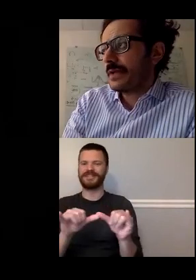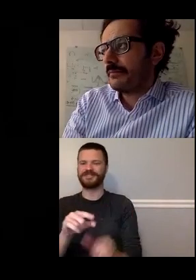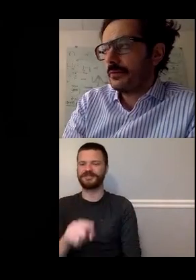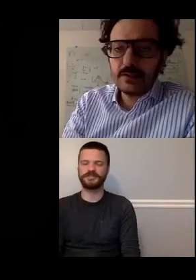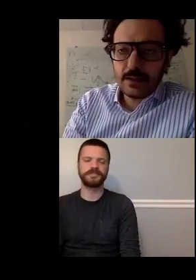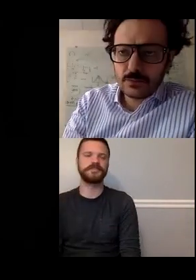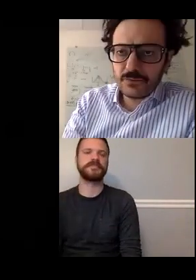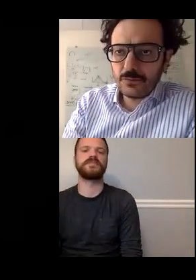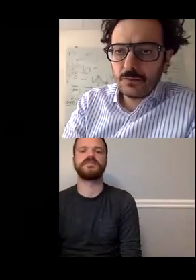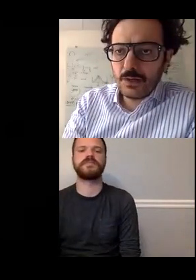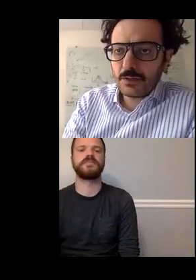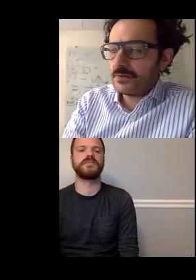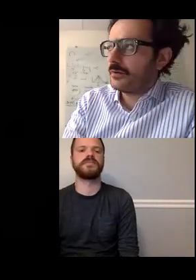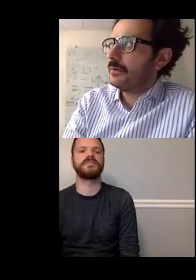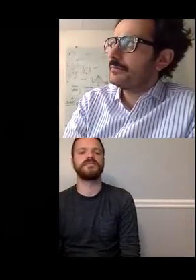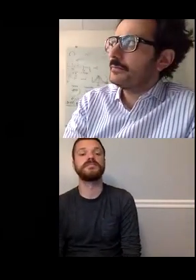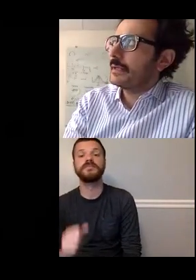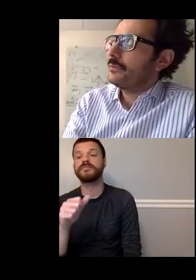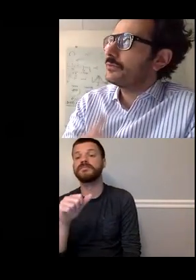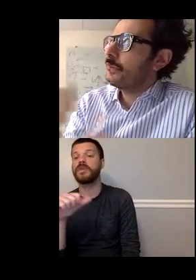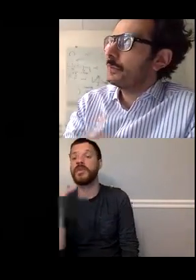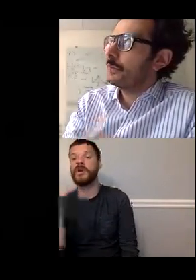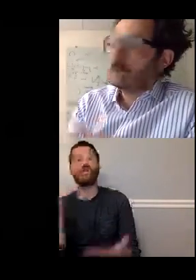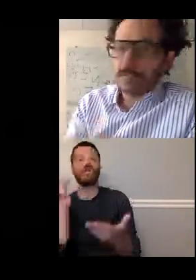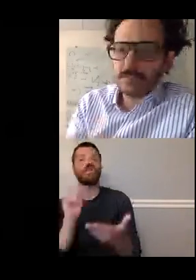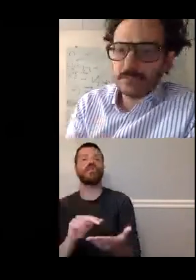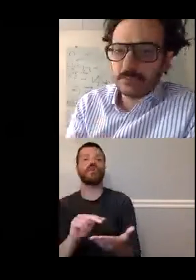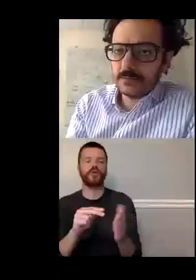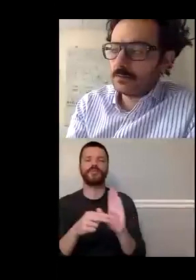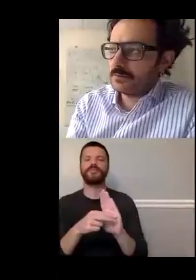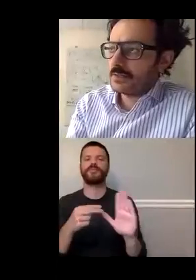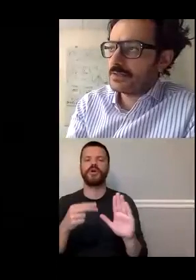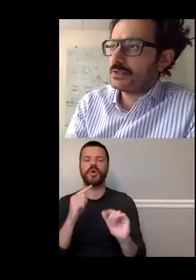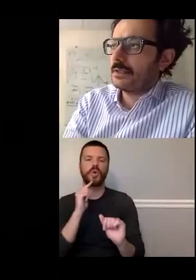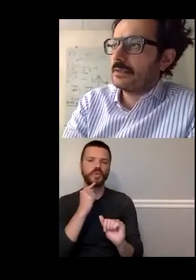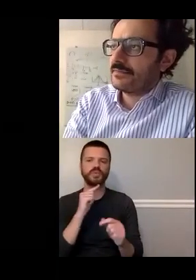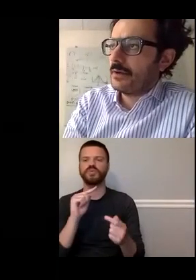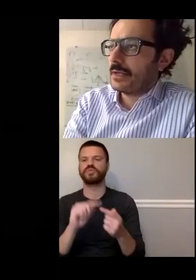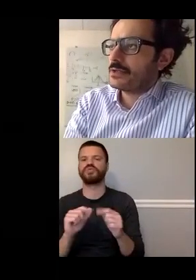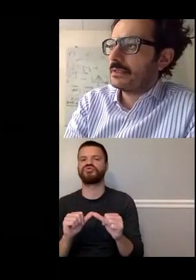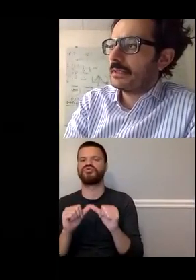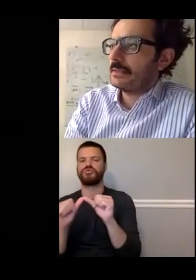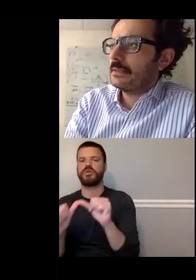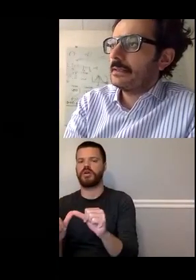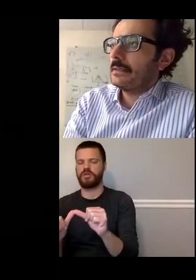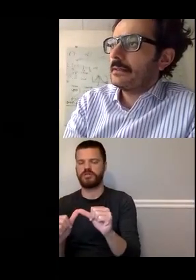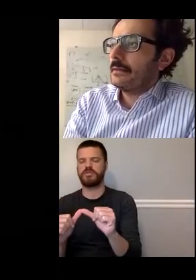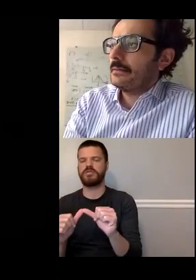Others have looked at also markers of acute to chronic, like I said, a transition, and they found actually